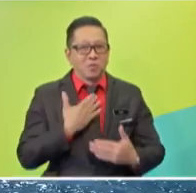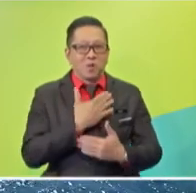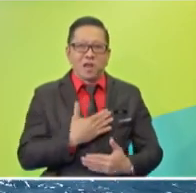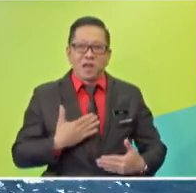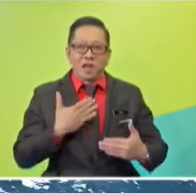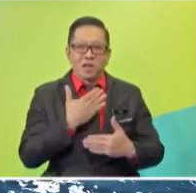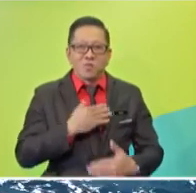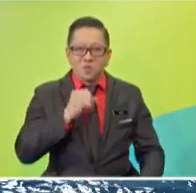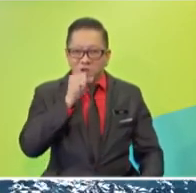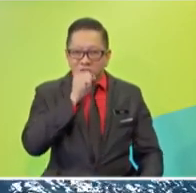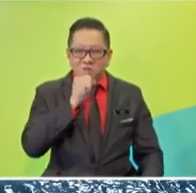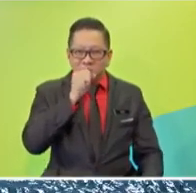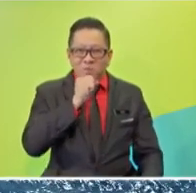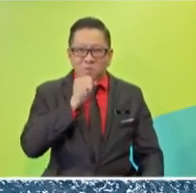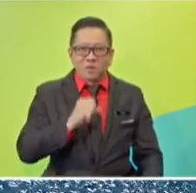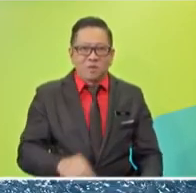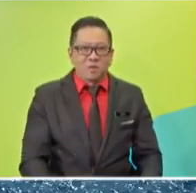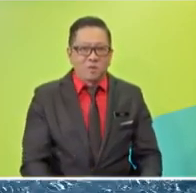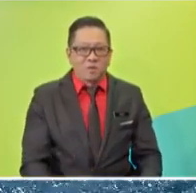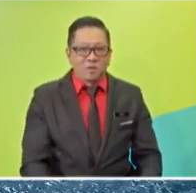cream, Iman, but I guess maybe you have got